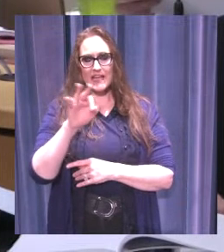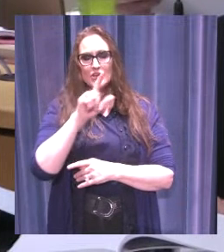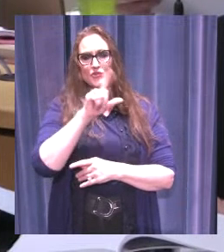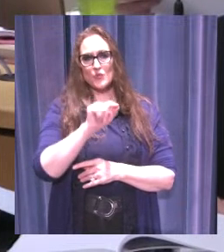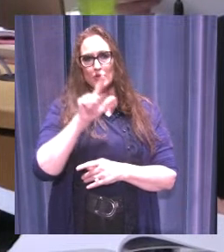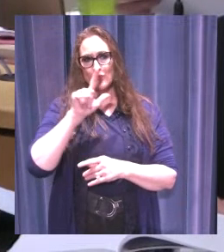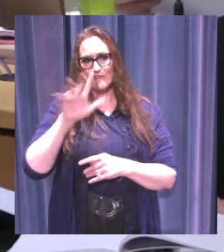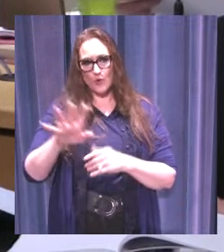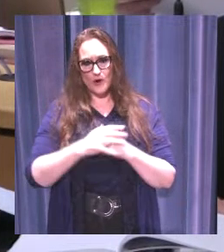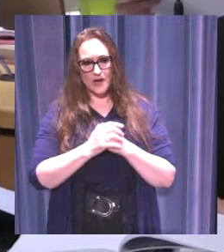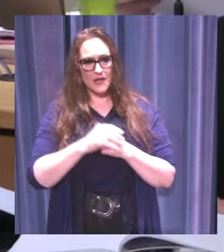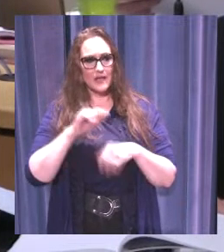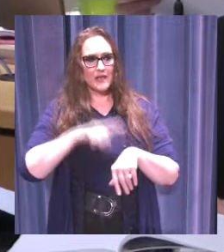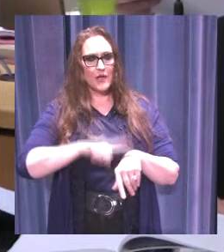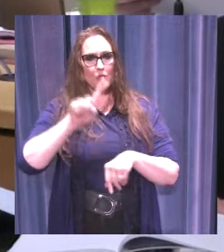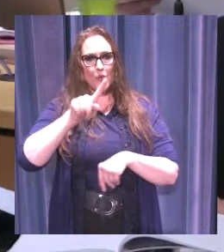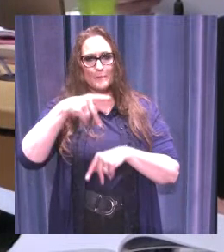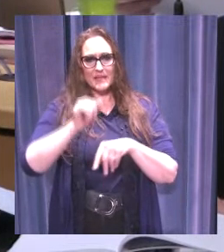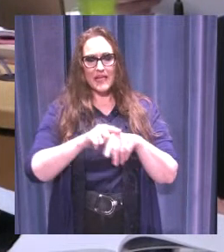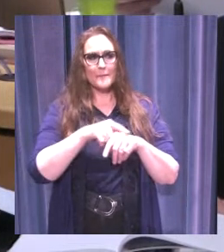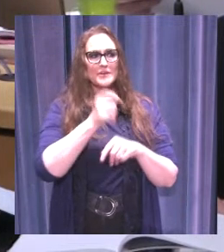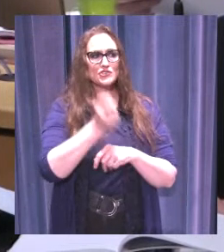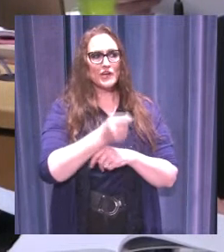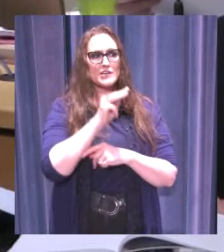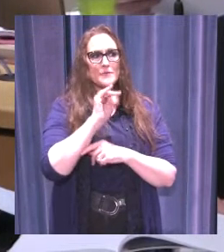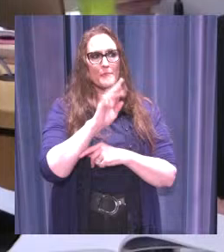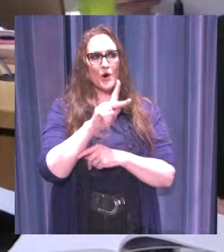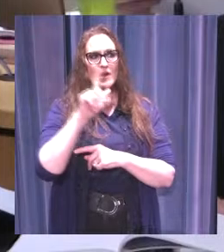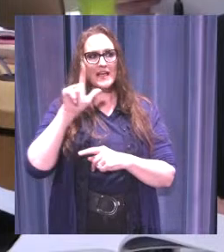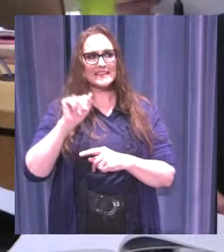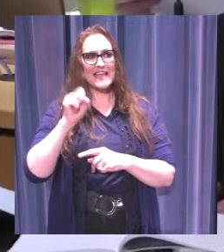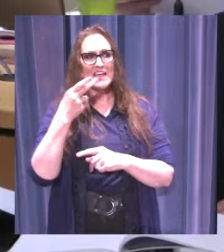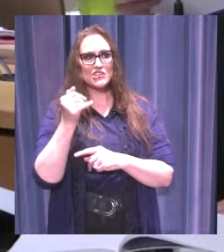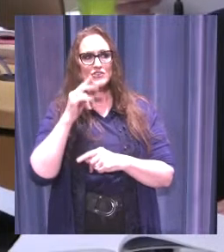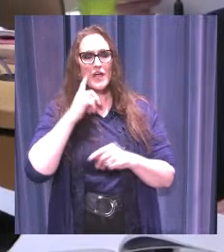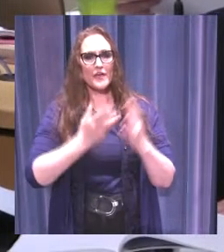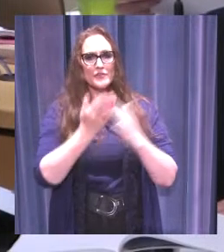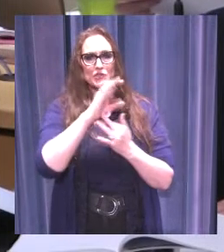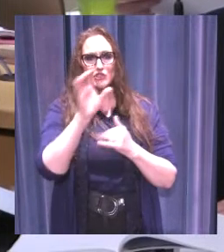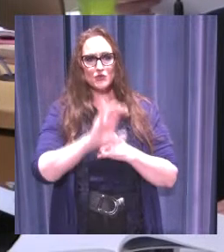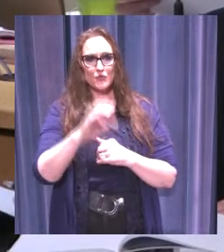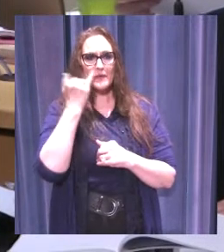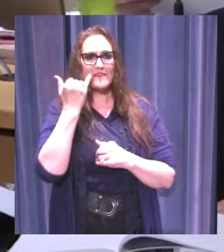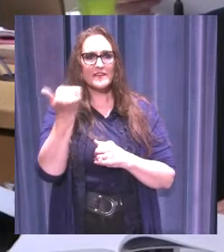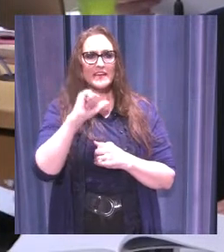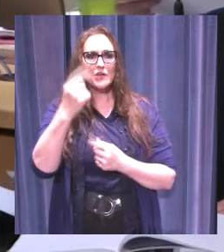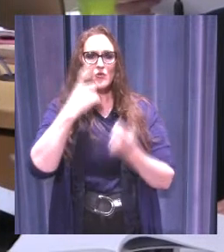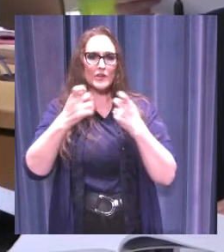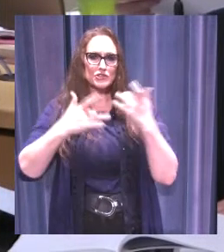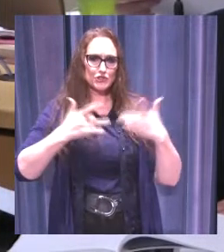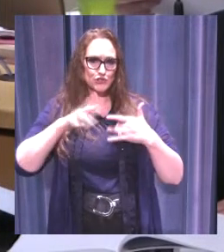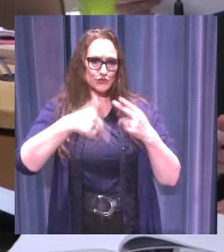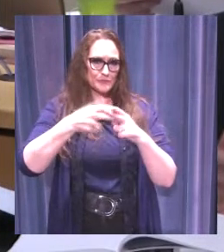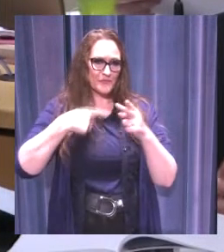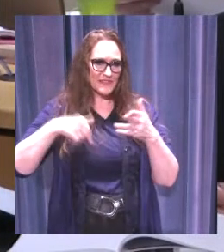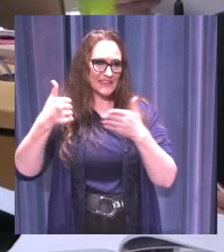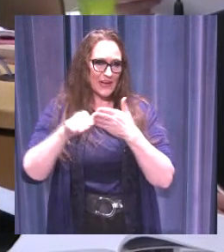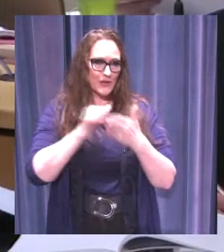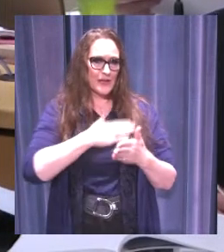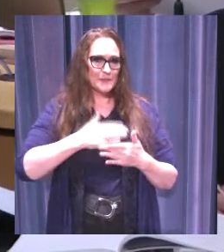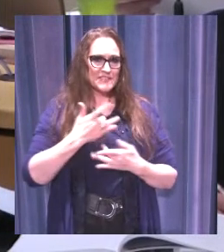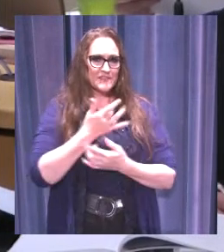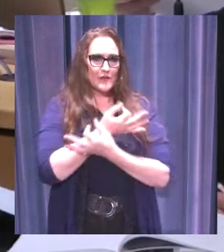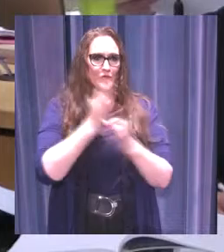2024 at 1 p.m. before Judge Mark Lachna via Zoom. Should you have any questions or concerning this letter, please feel